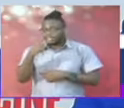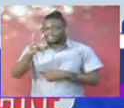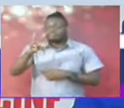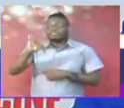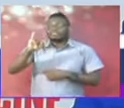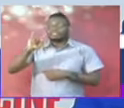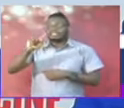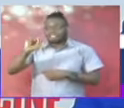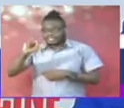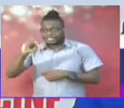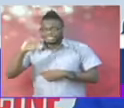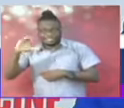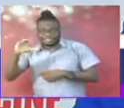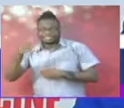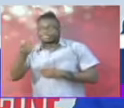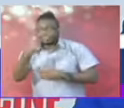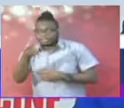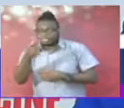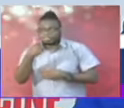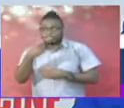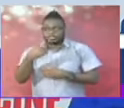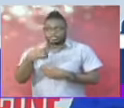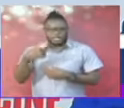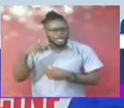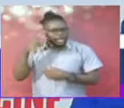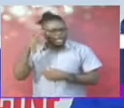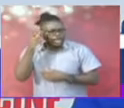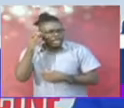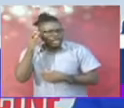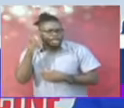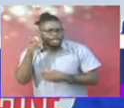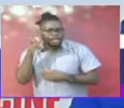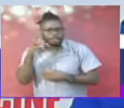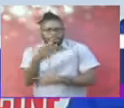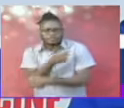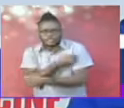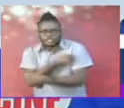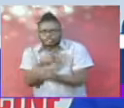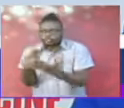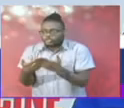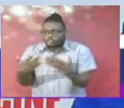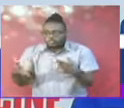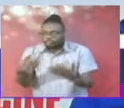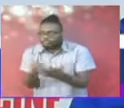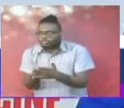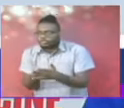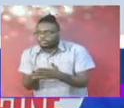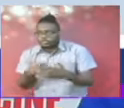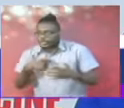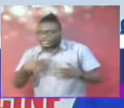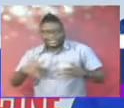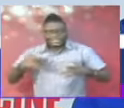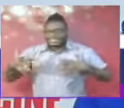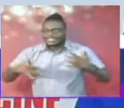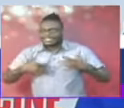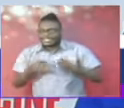started arriving in TNT. I also started doing additional research, and this is what I concluded about the benefits of